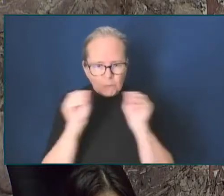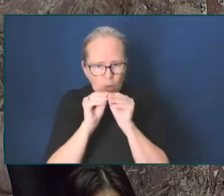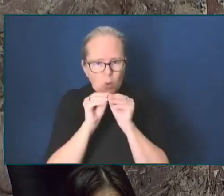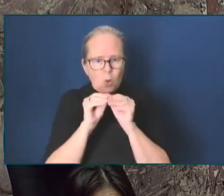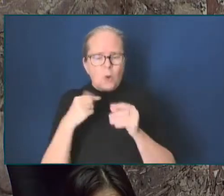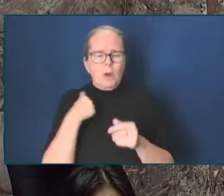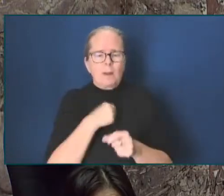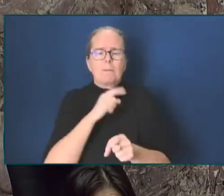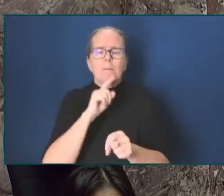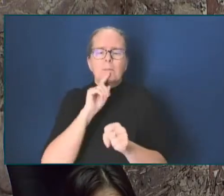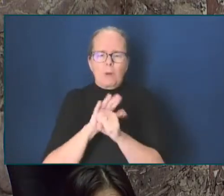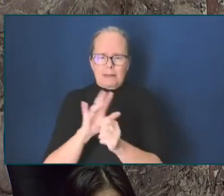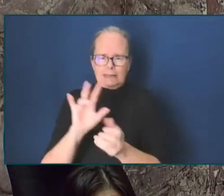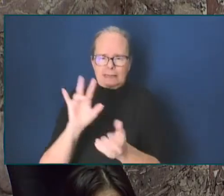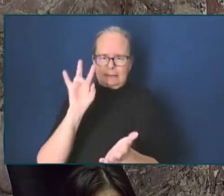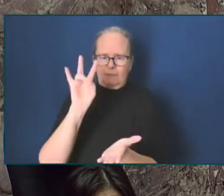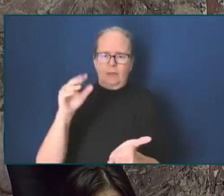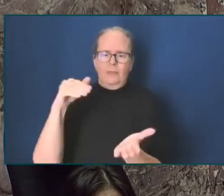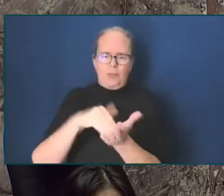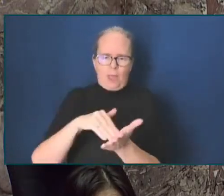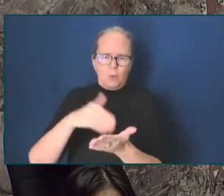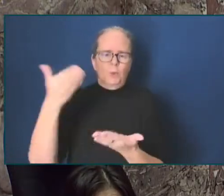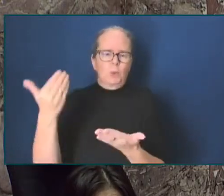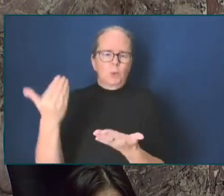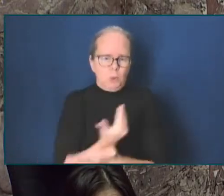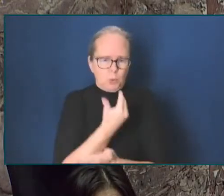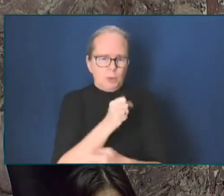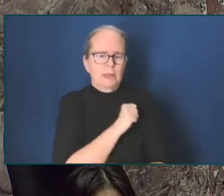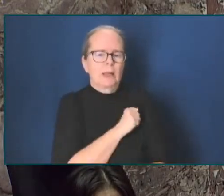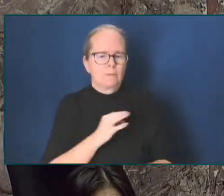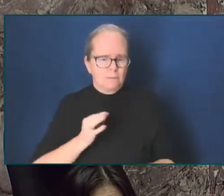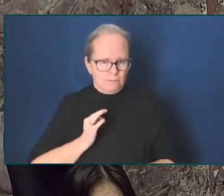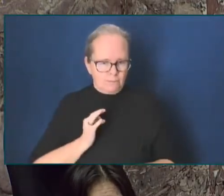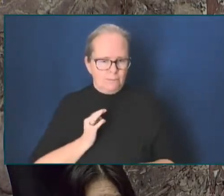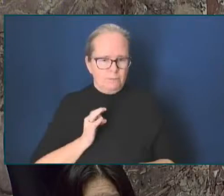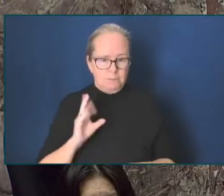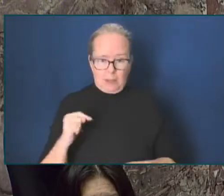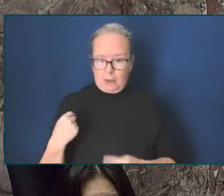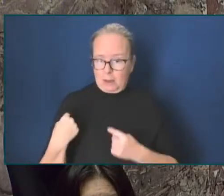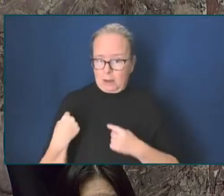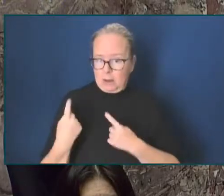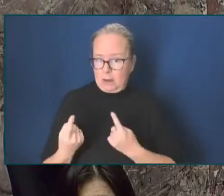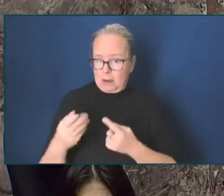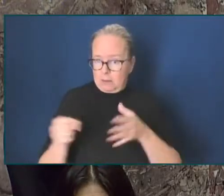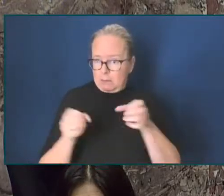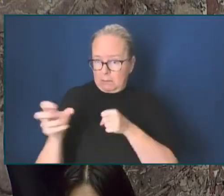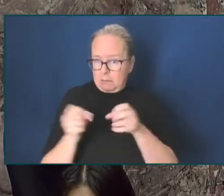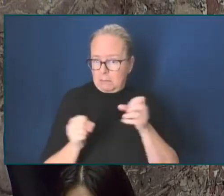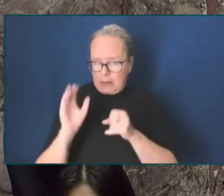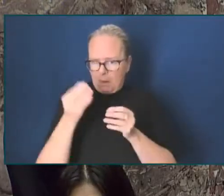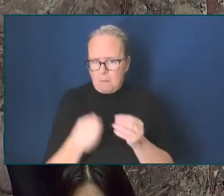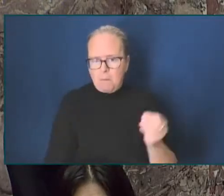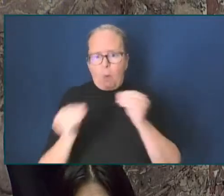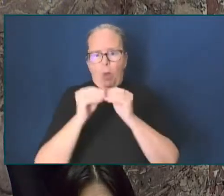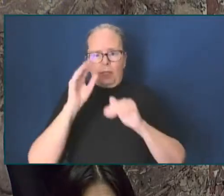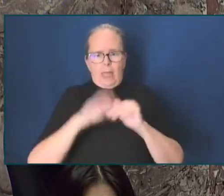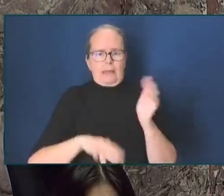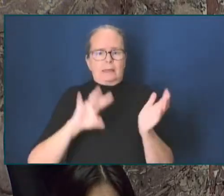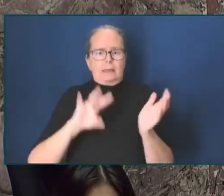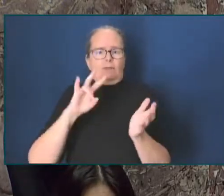long-term care residents, we have delivered more than 7,000, Honourable Speaker, in this short period of time.